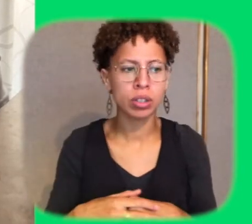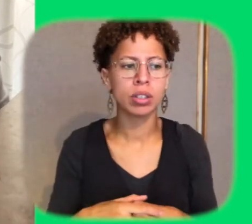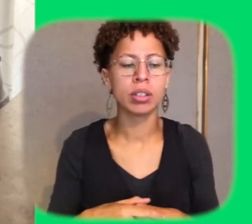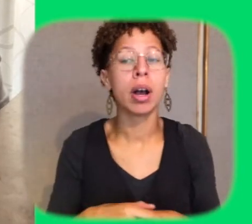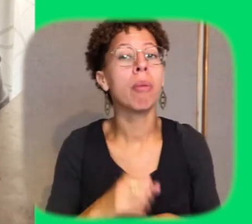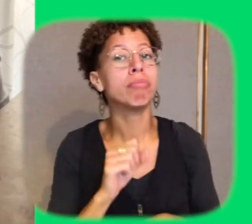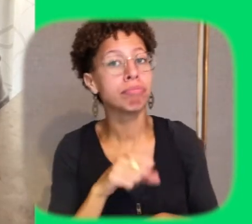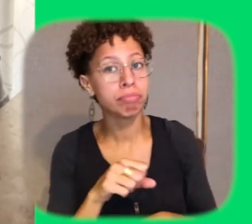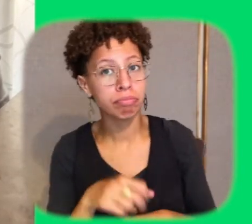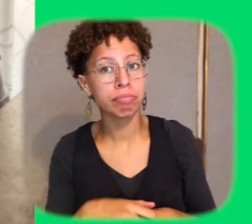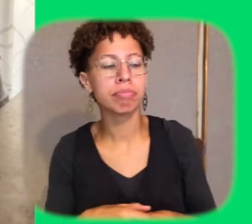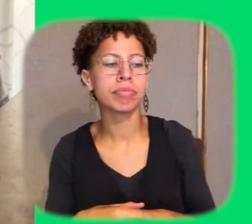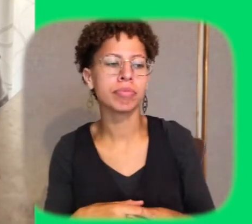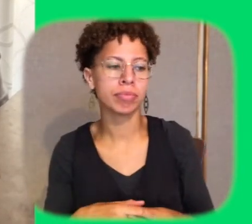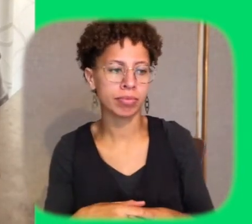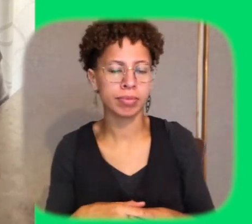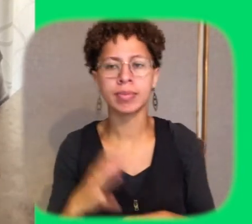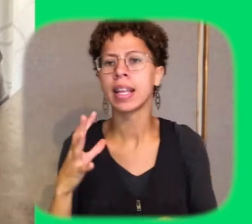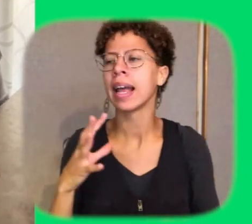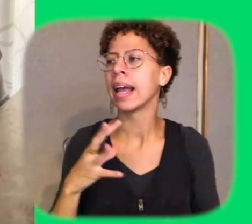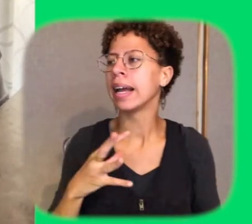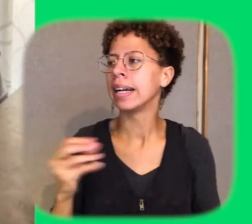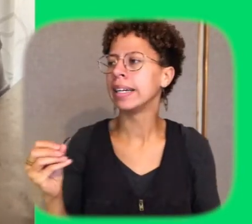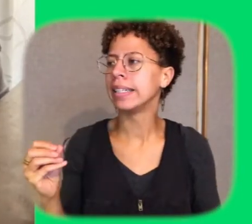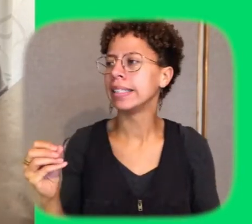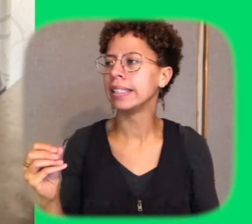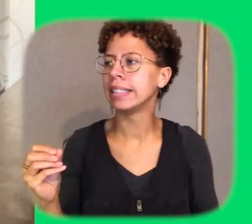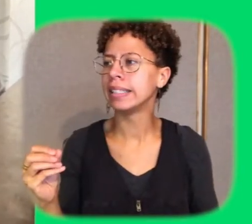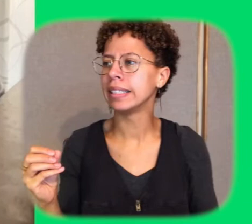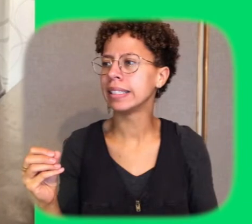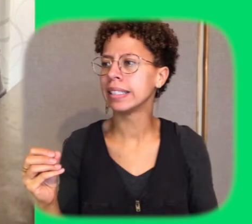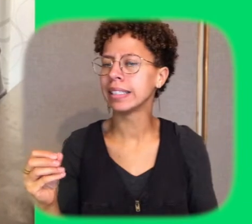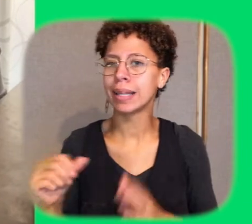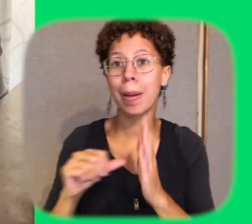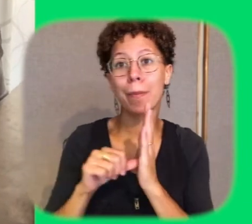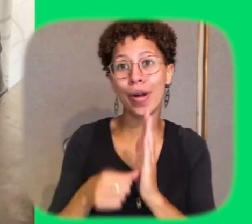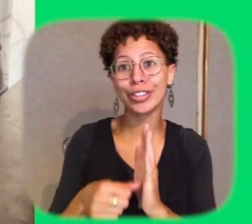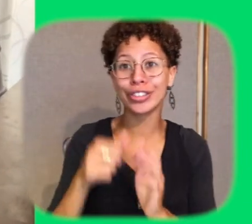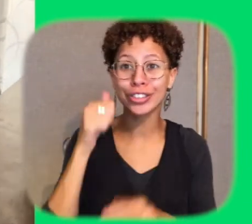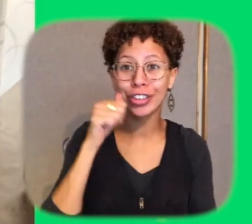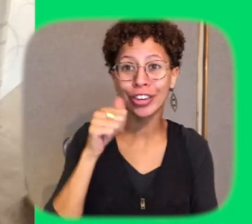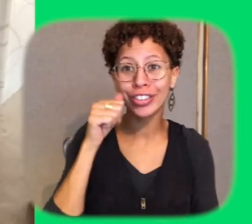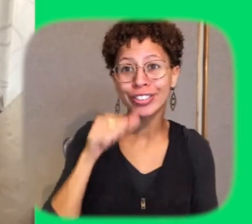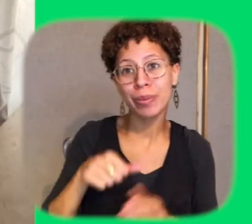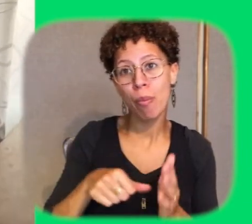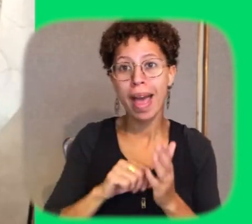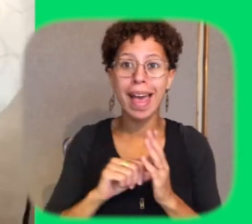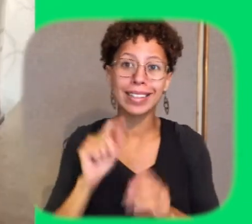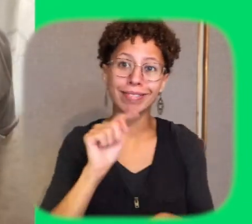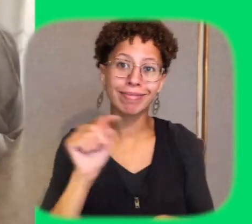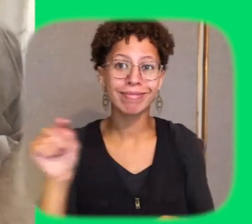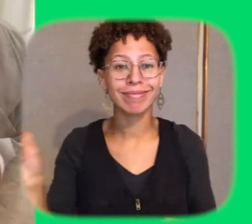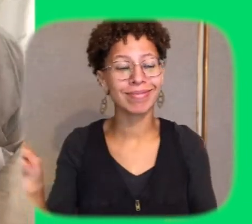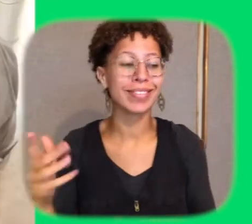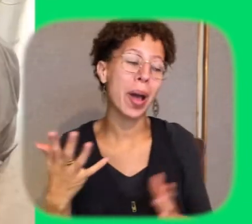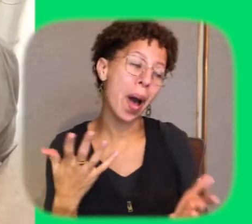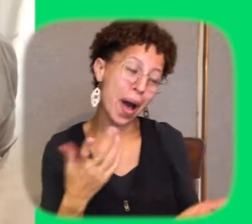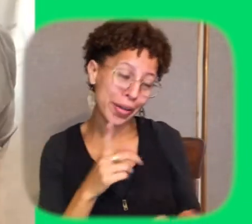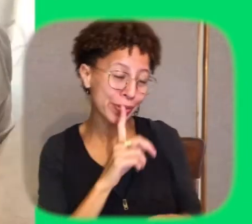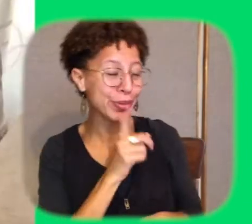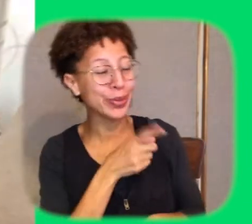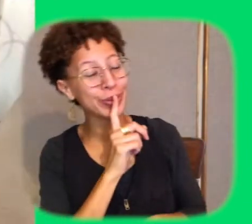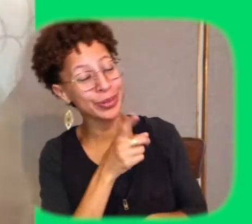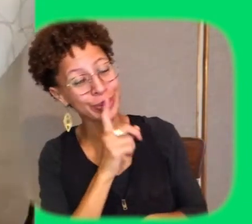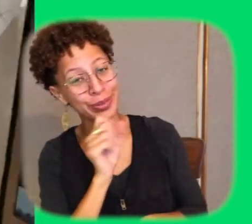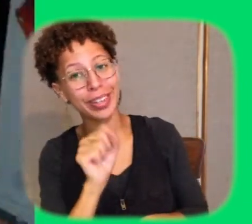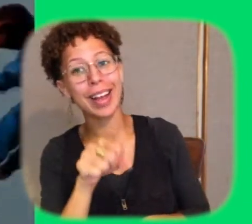And to impress girls. That's true. That could be true as well. Okay, and you have one more to